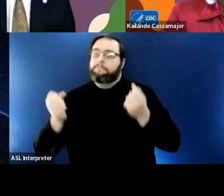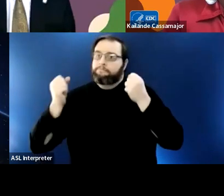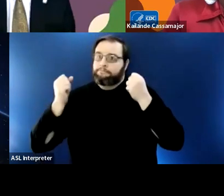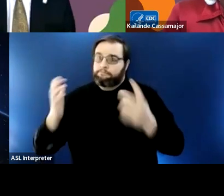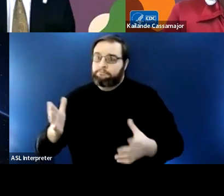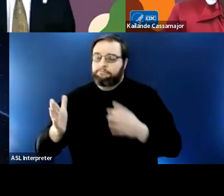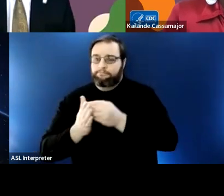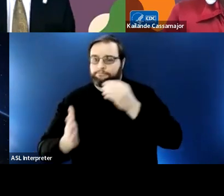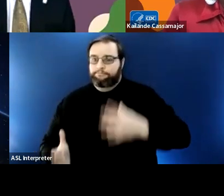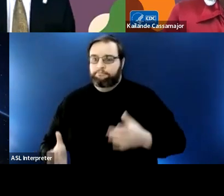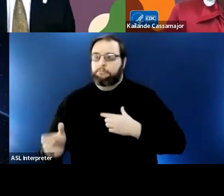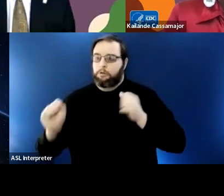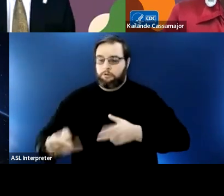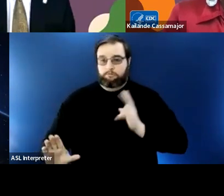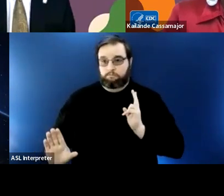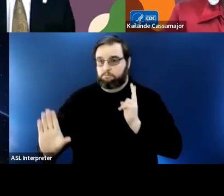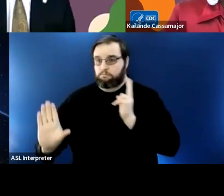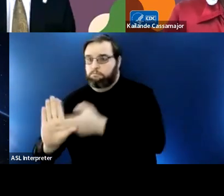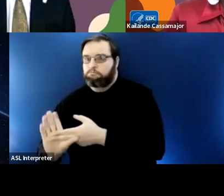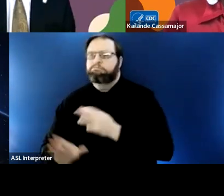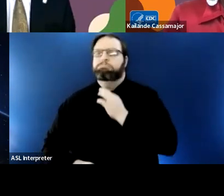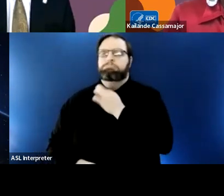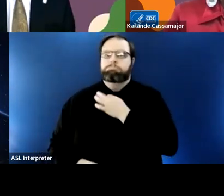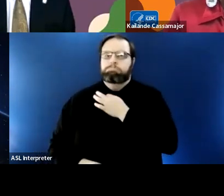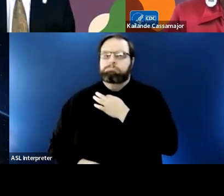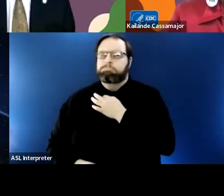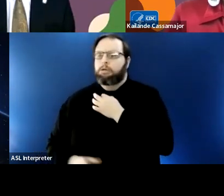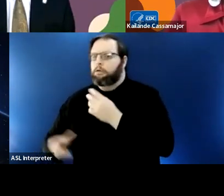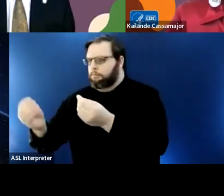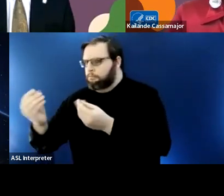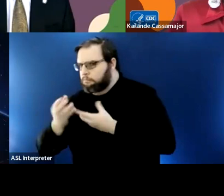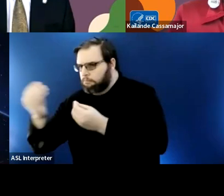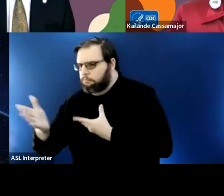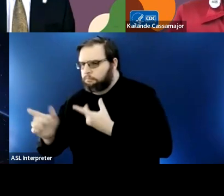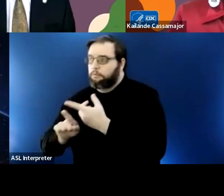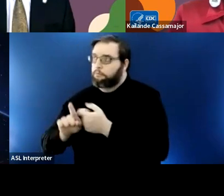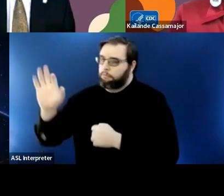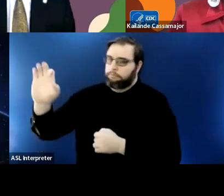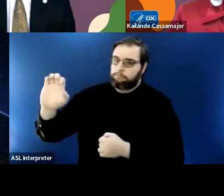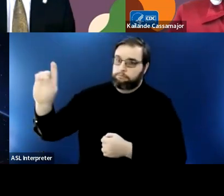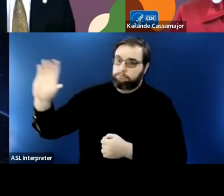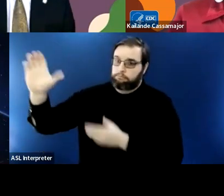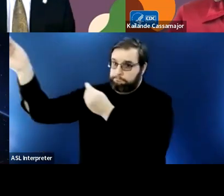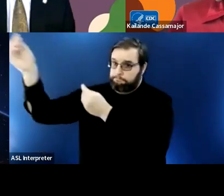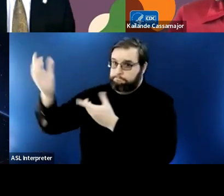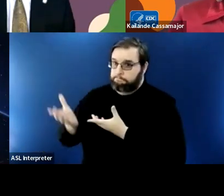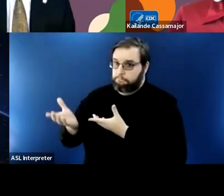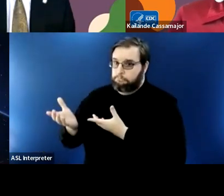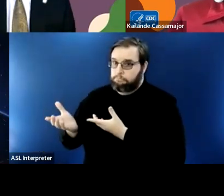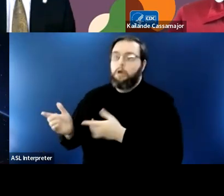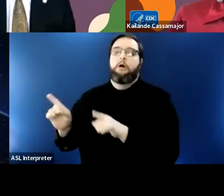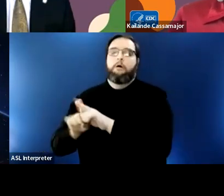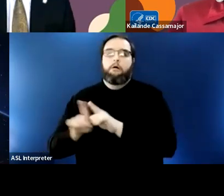able to join and receive information from the CDC. What also came to mind